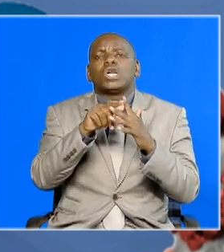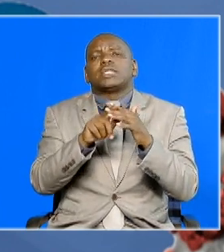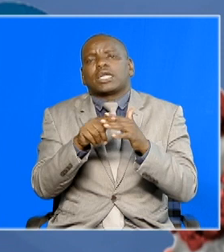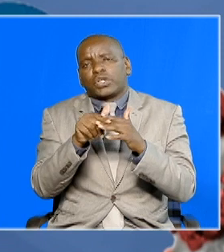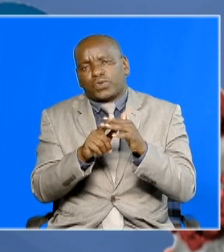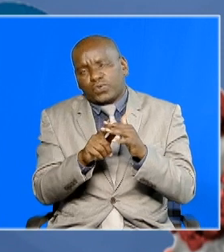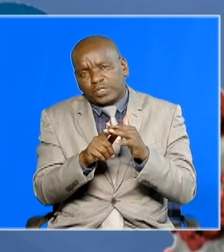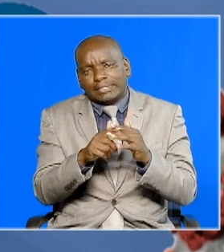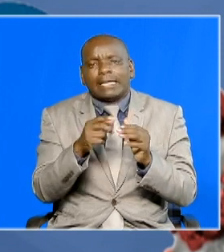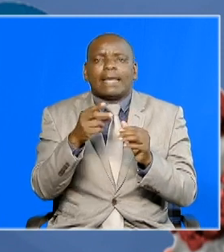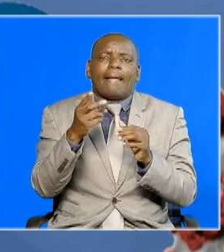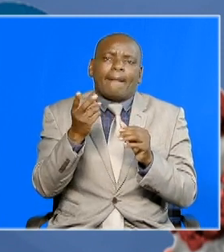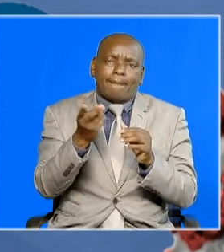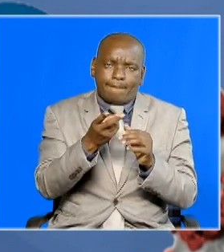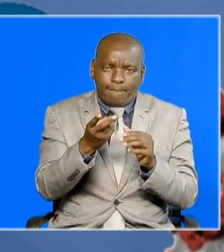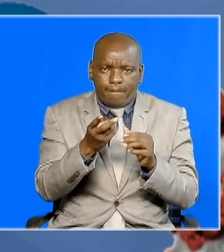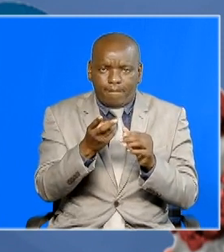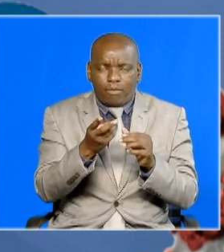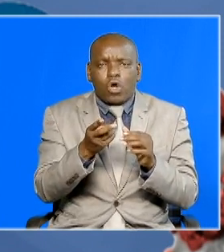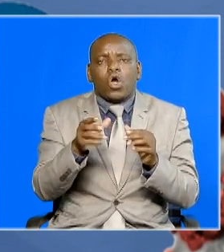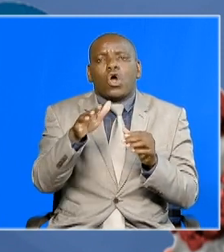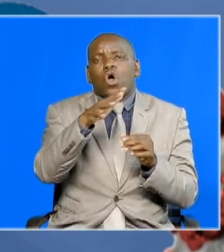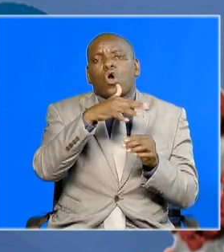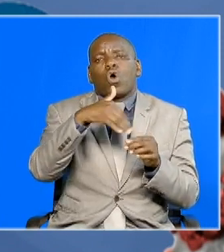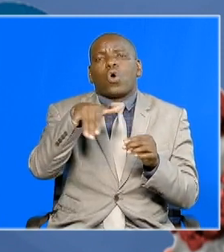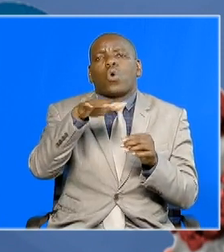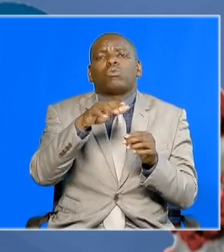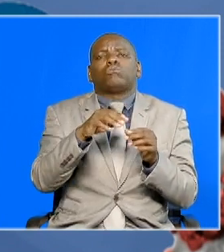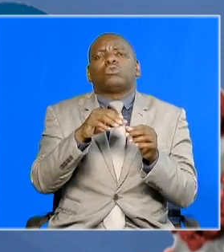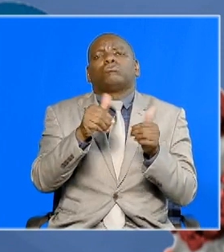technologies. Specifically, they use whole